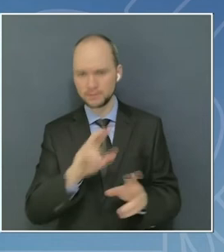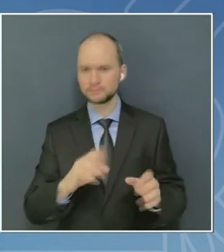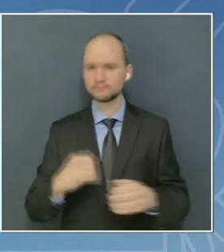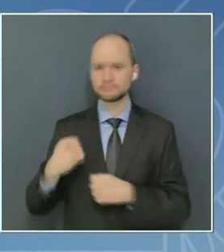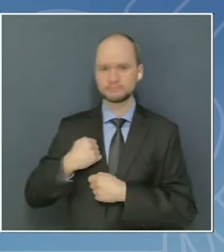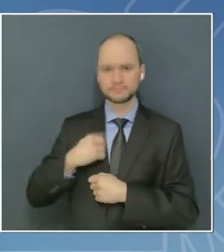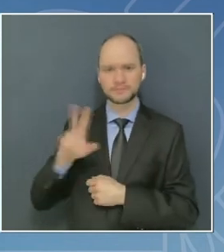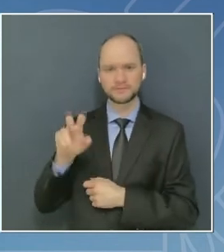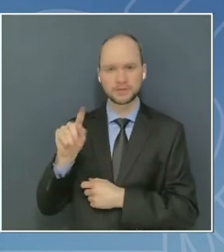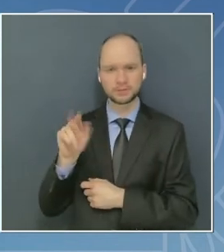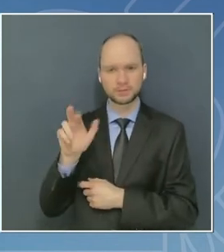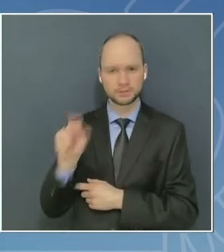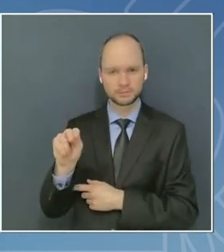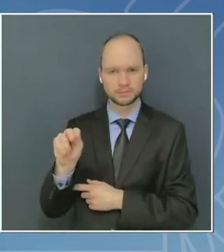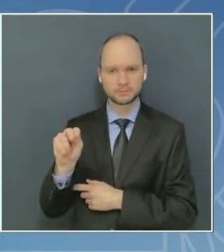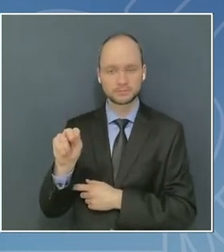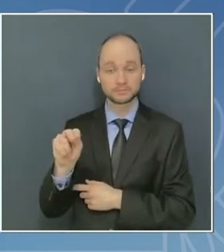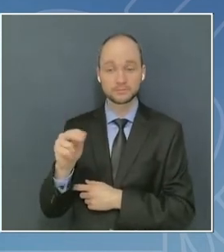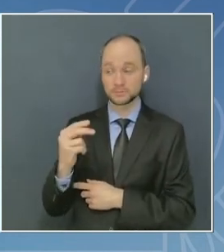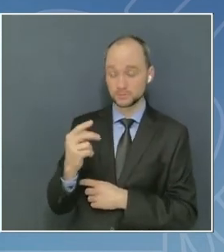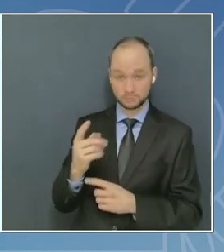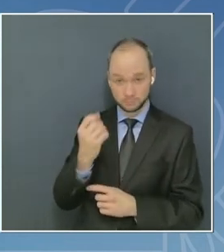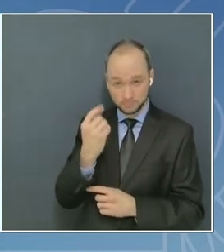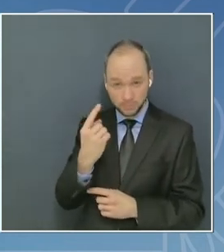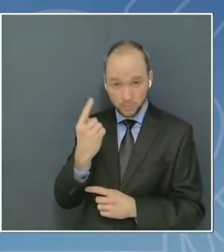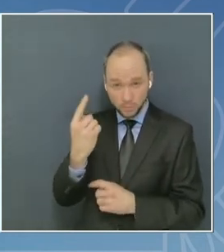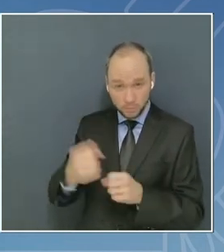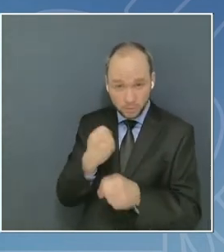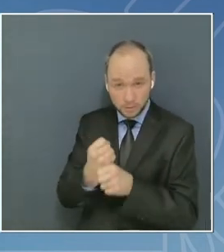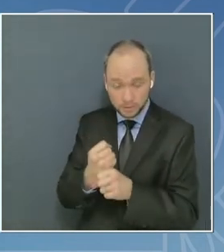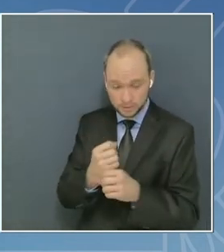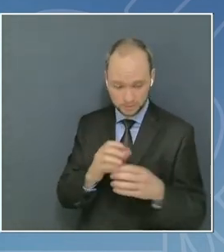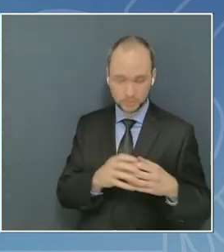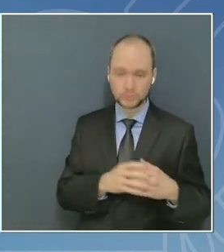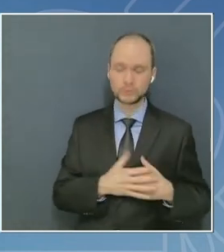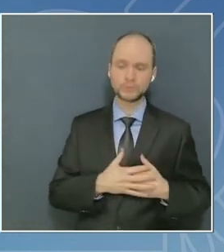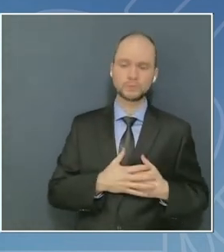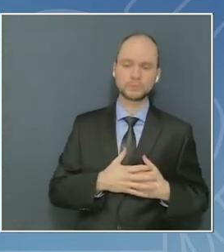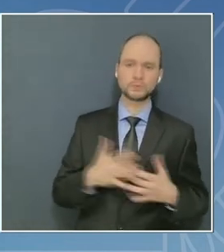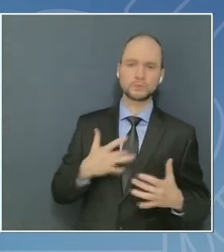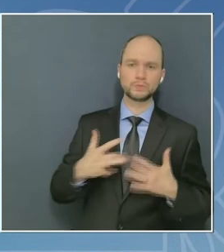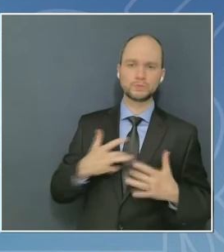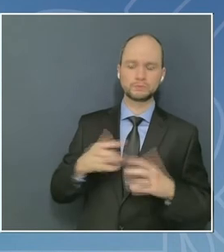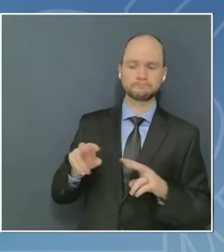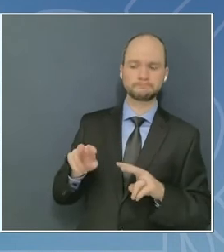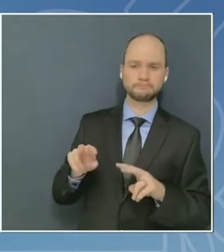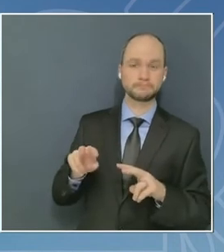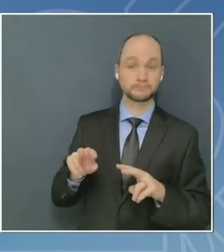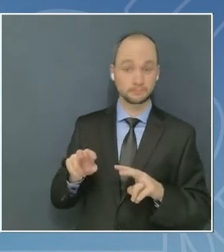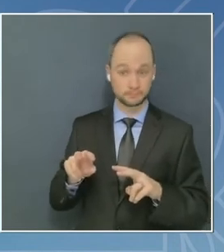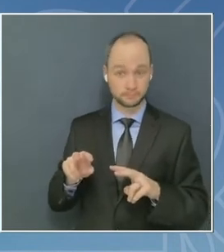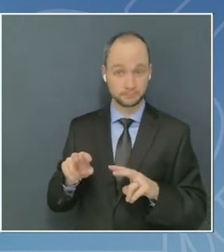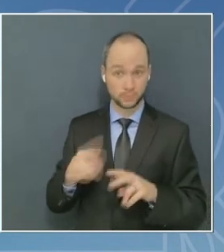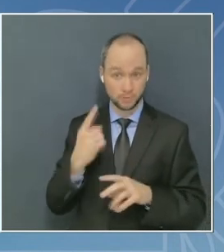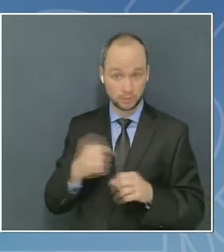year, we went from being an outlier for concerning things, for things that we were concerned about, like,